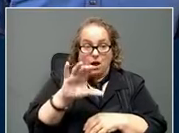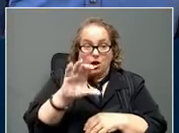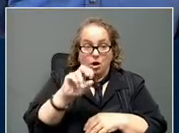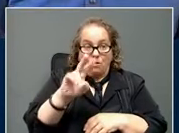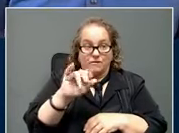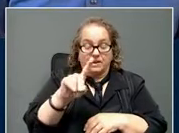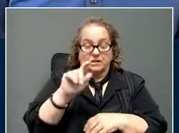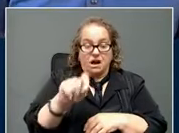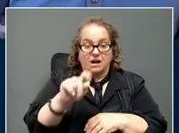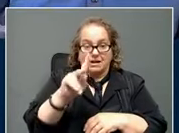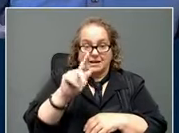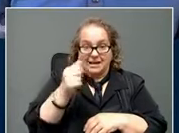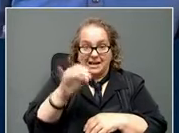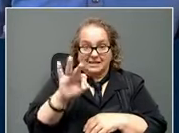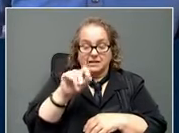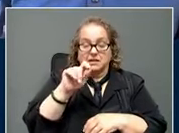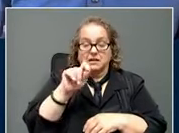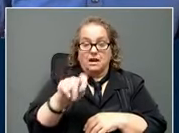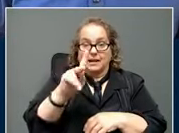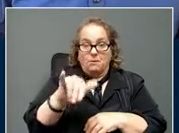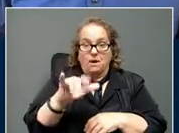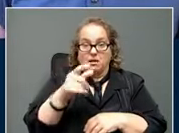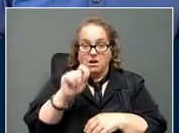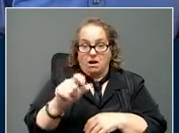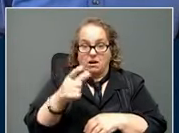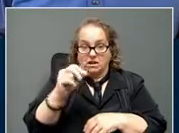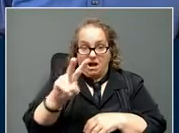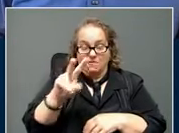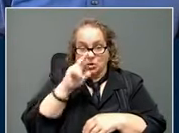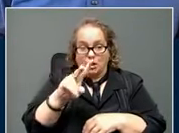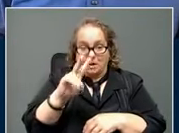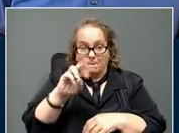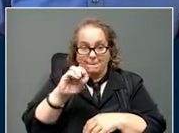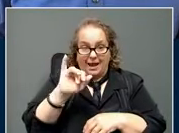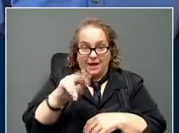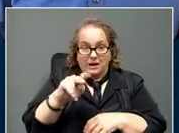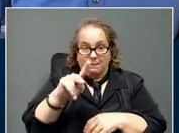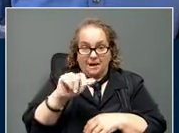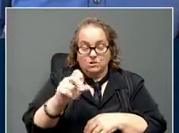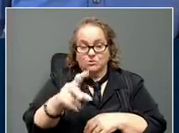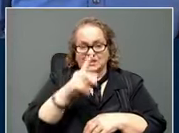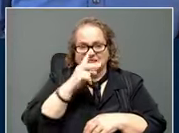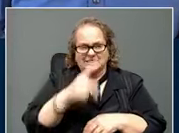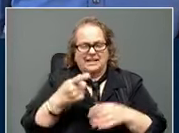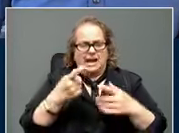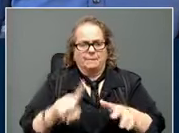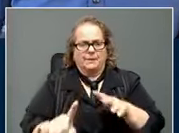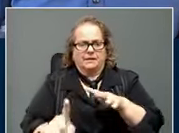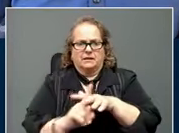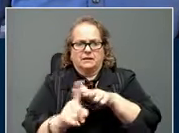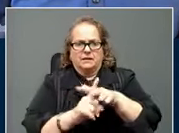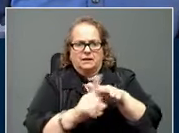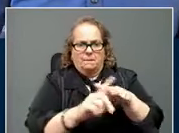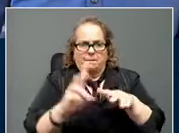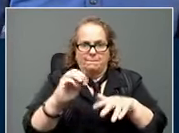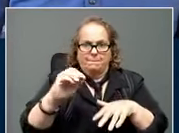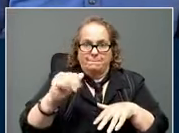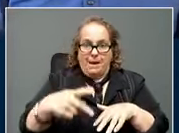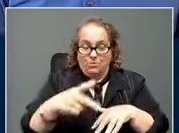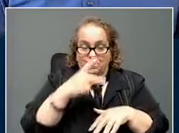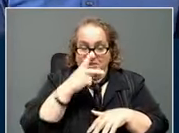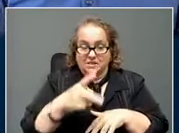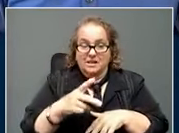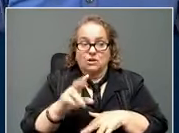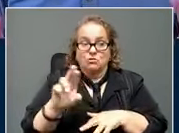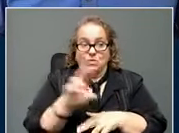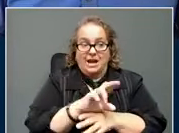kycovid19.ky.gov, right on the main page, you scroll down, you'll see the incidence rate map. To the right of that, there is desktop dashboard. If you